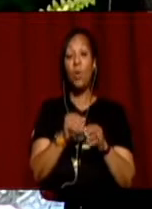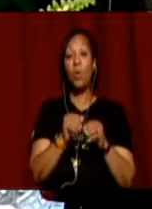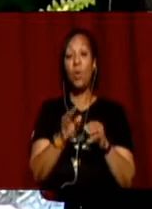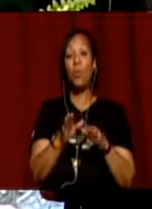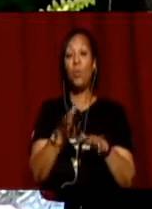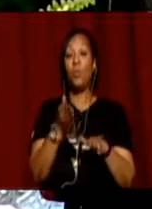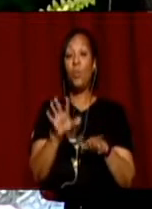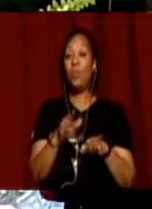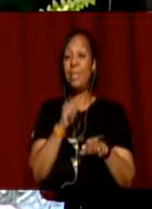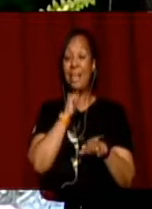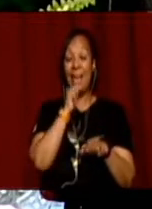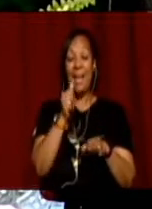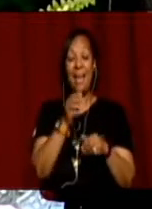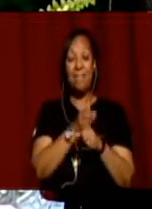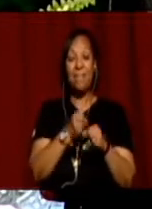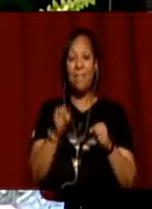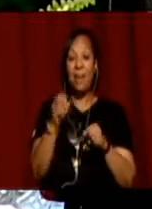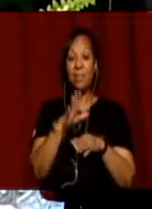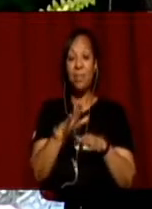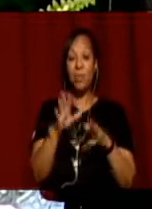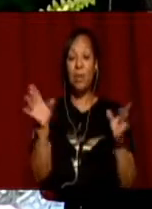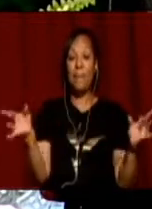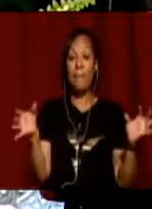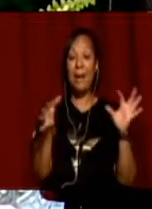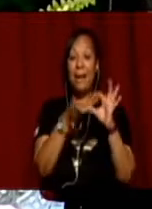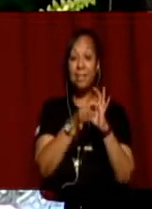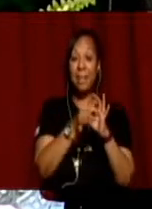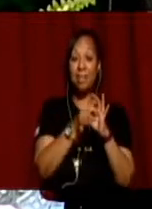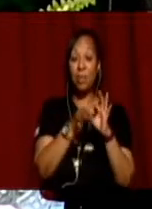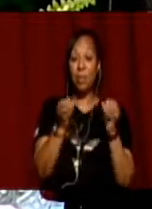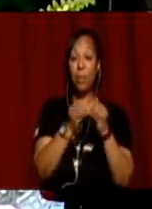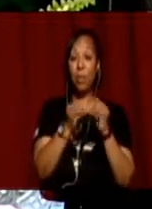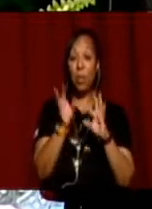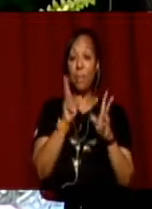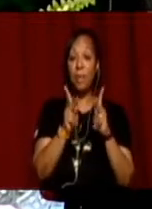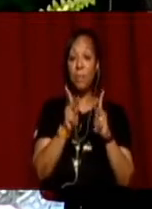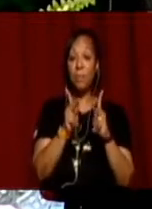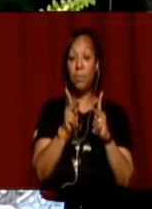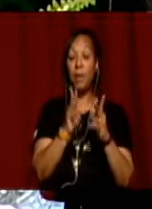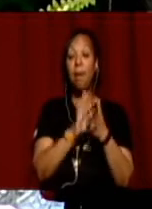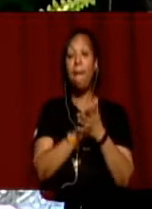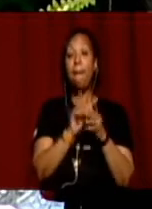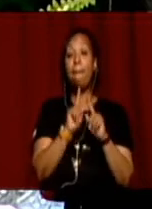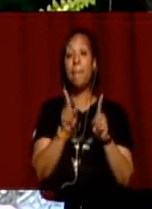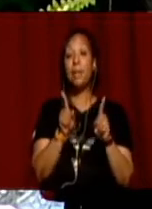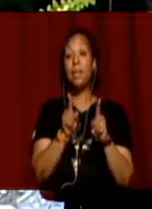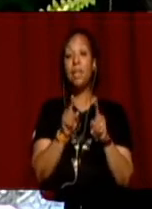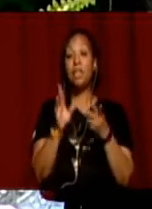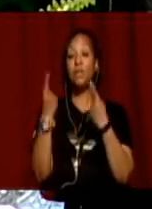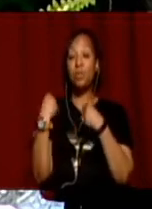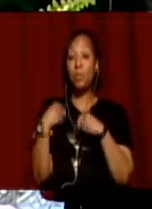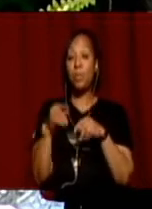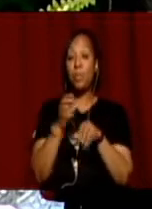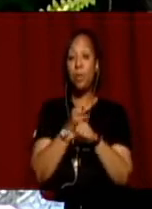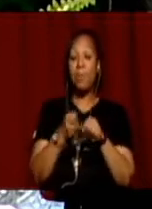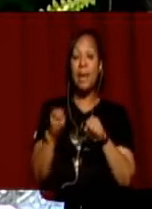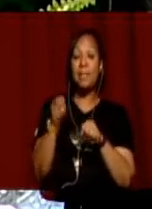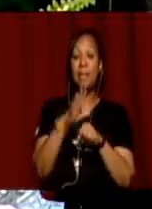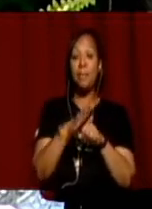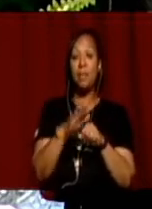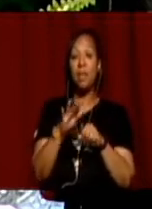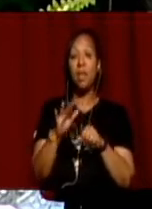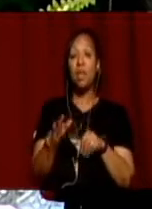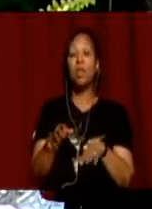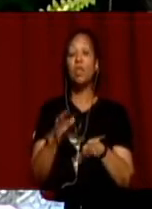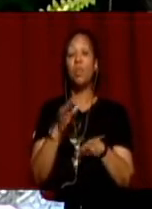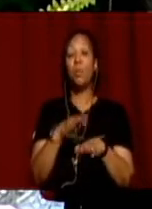that we were negative. We come in contact with more people than perhaps most people, even during the pandemic. So we felt that